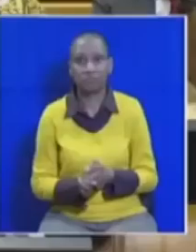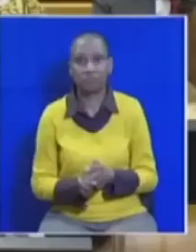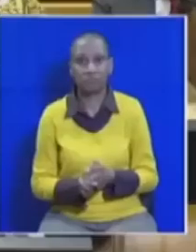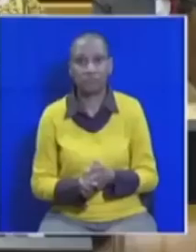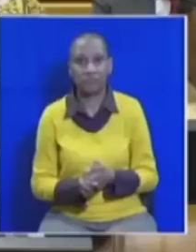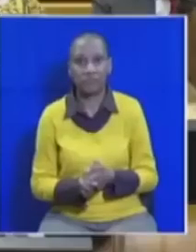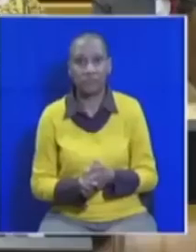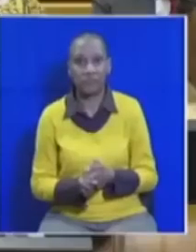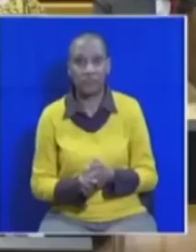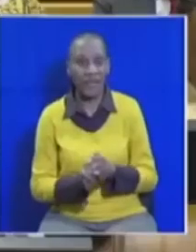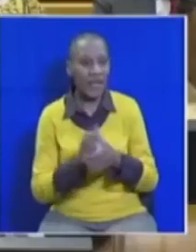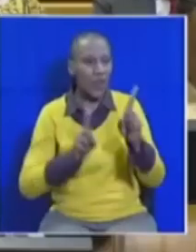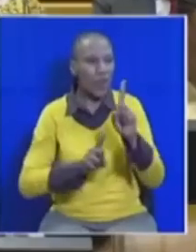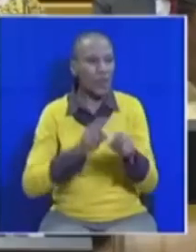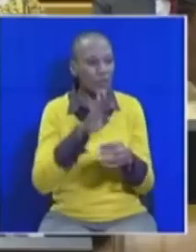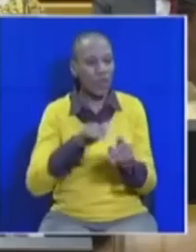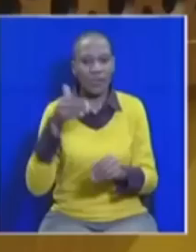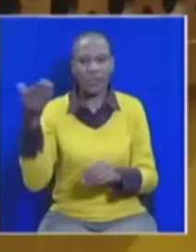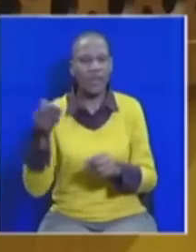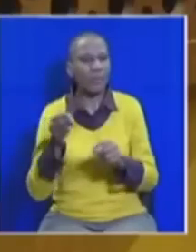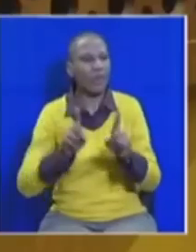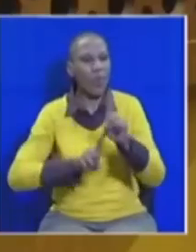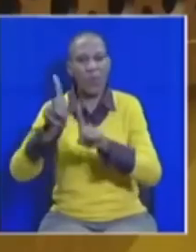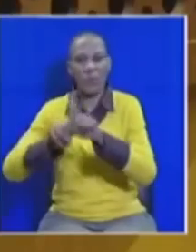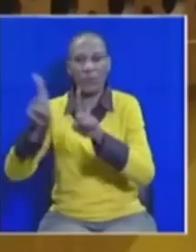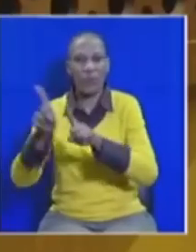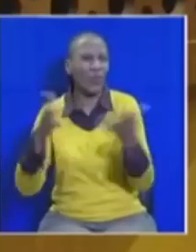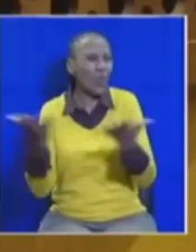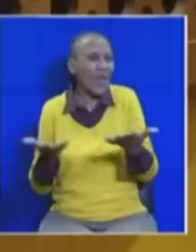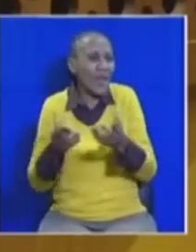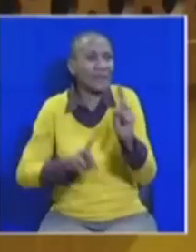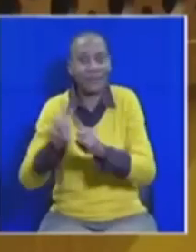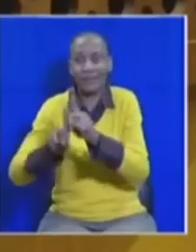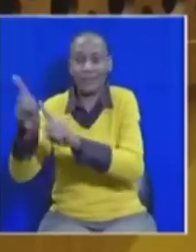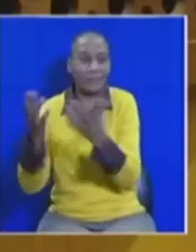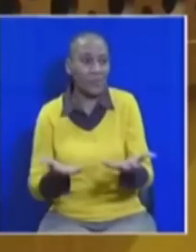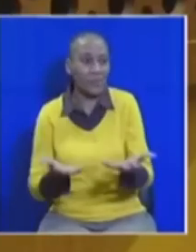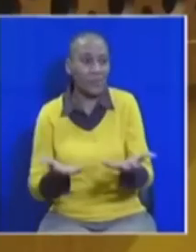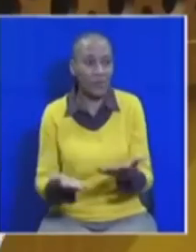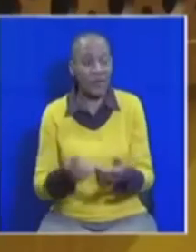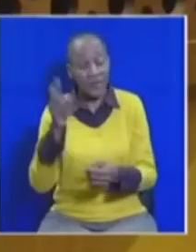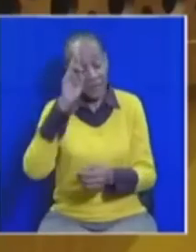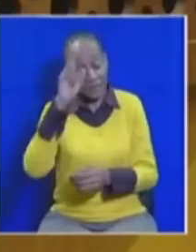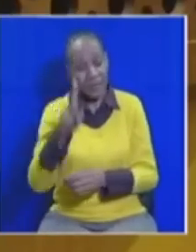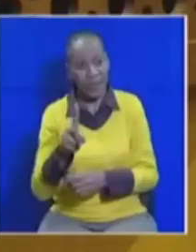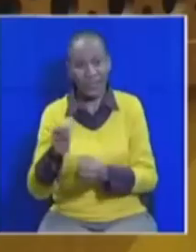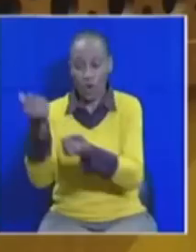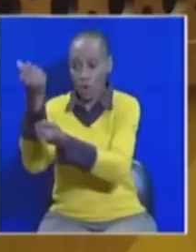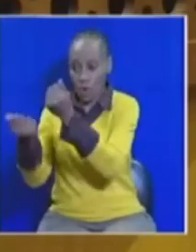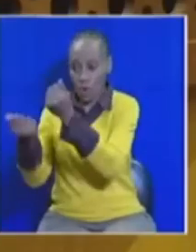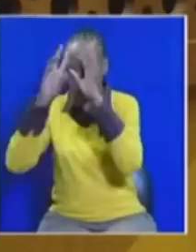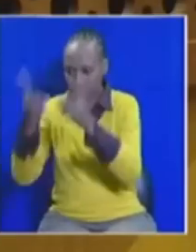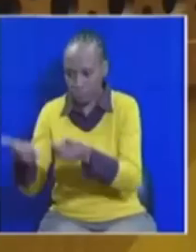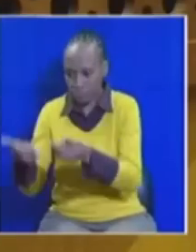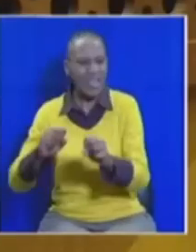victories will you claim for the people of this country? Because make no mistake, every court judgment, every